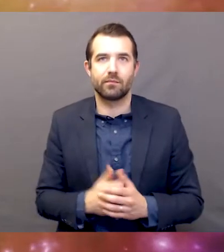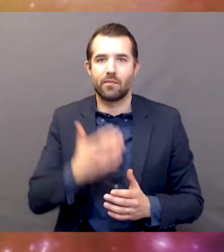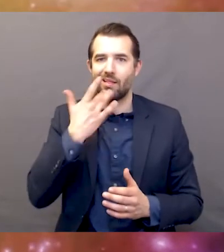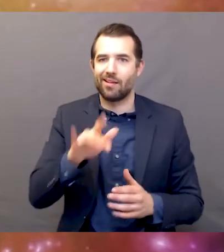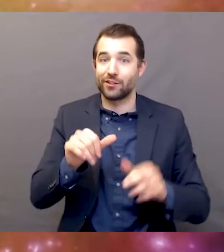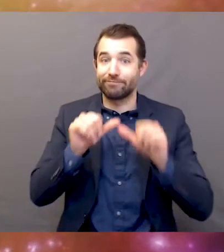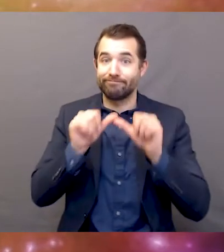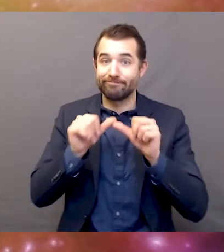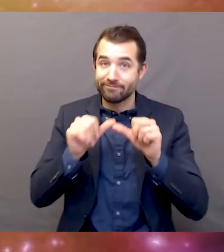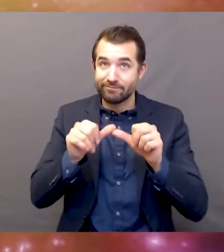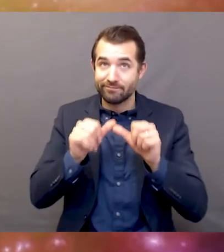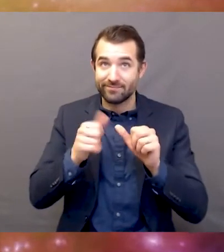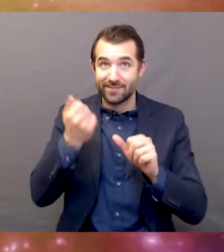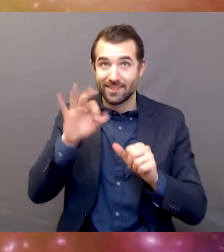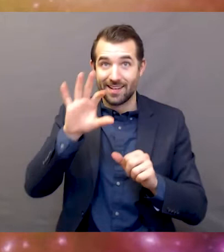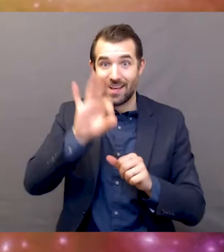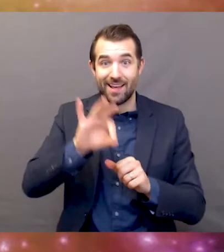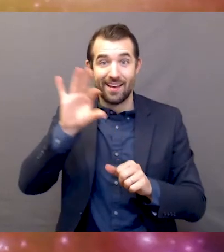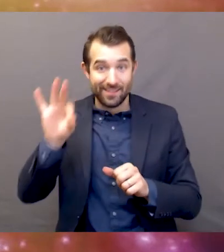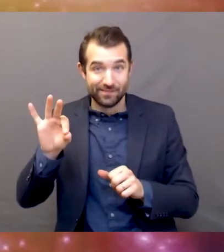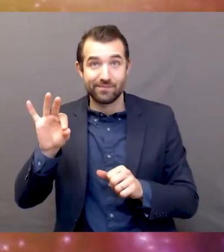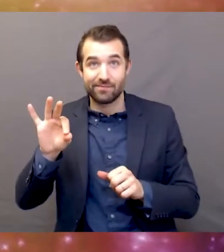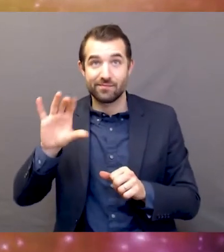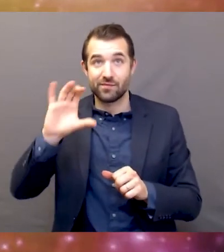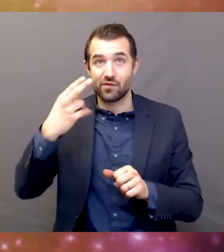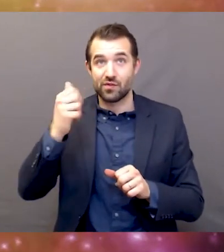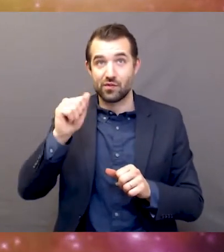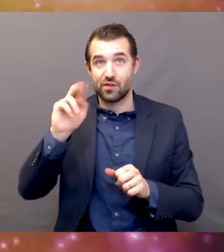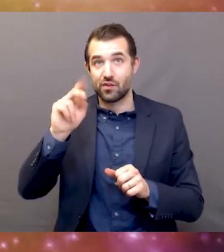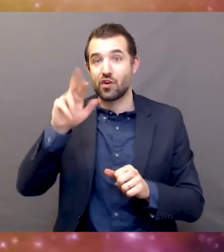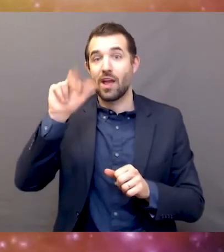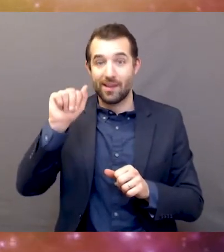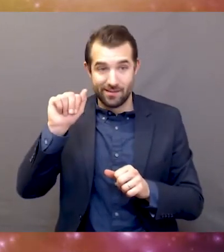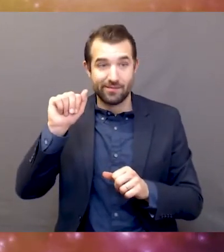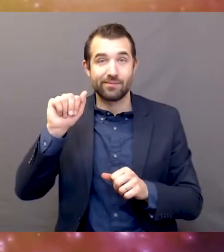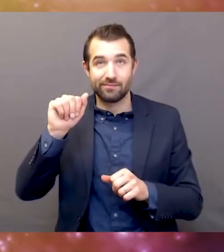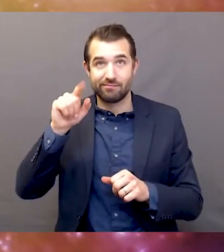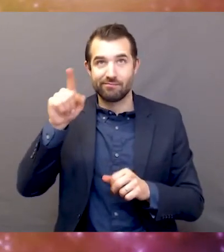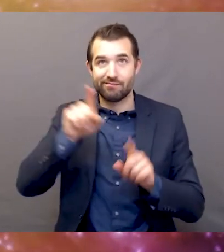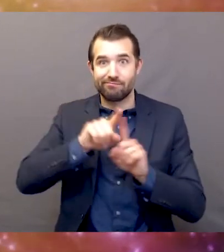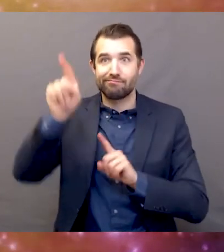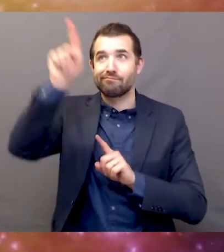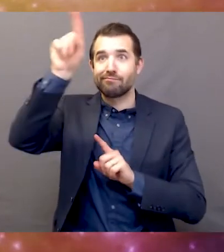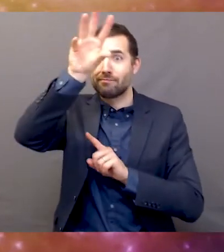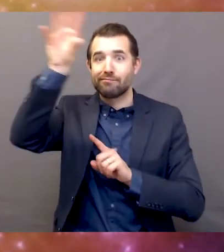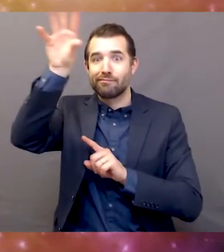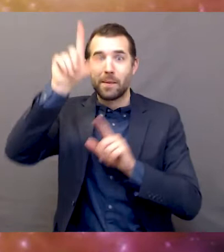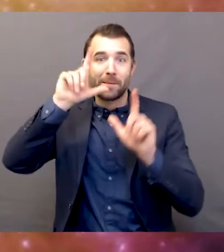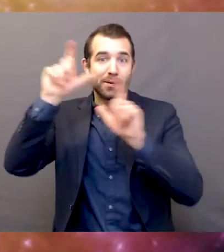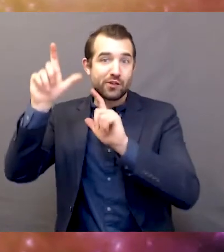My luck continued. In 1999, the Chandra Observatory was launched, which realized the goal that Riccardo Giacconi had set